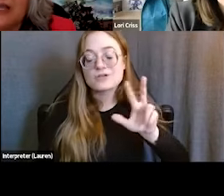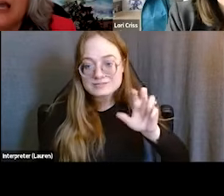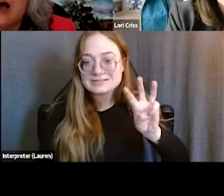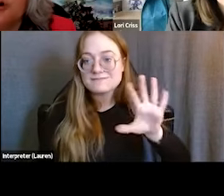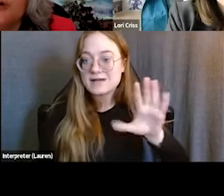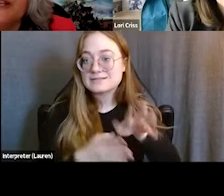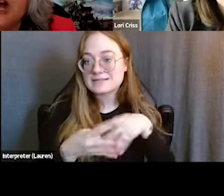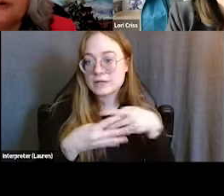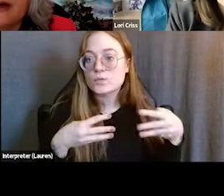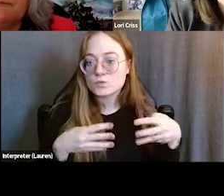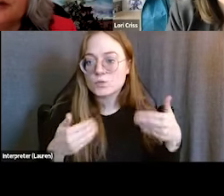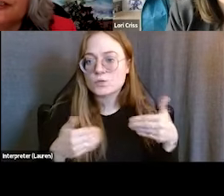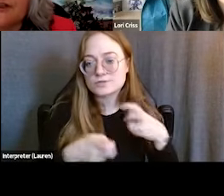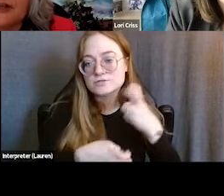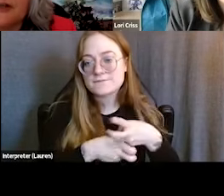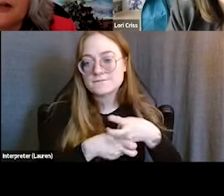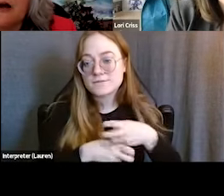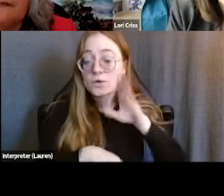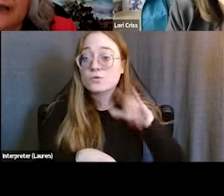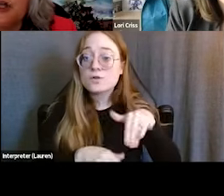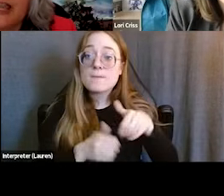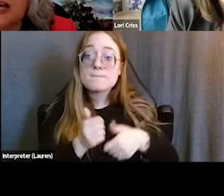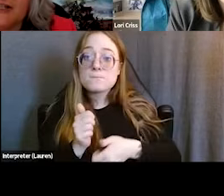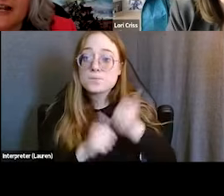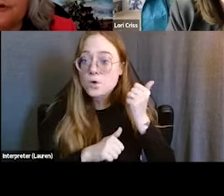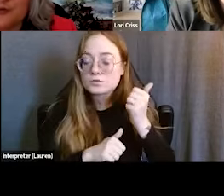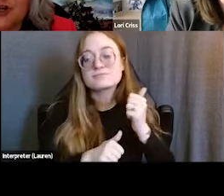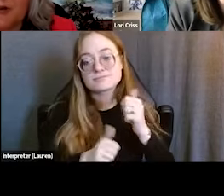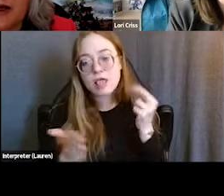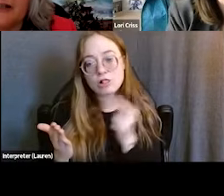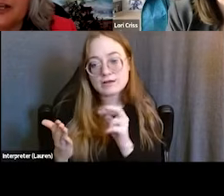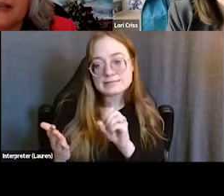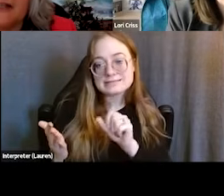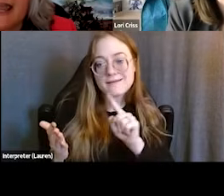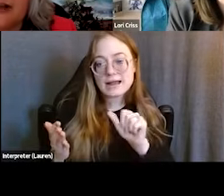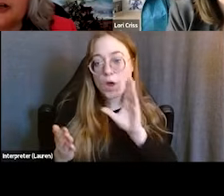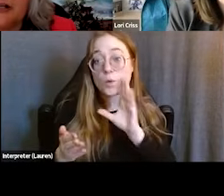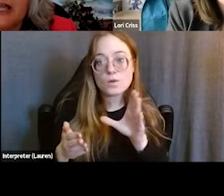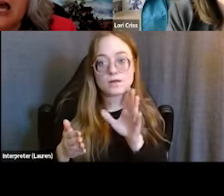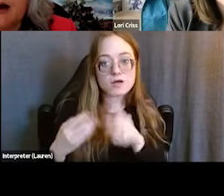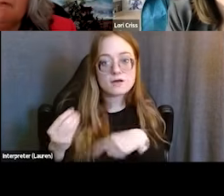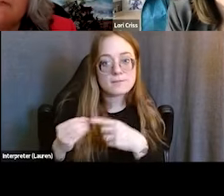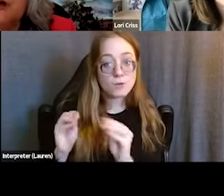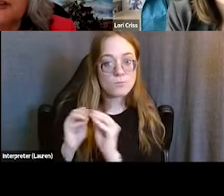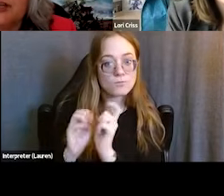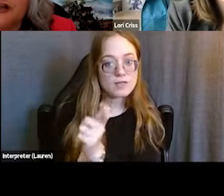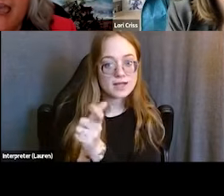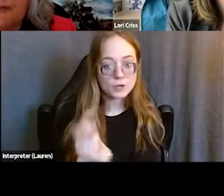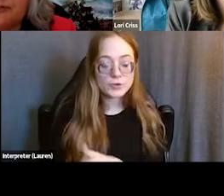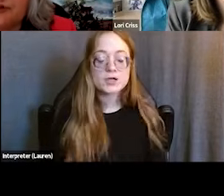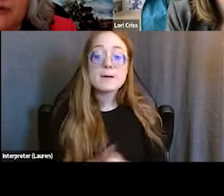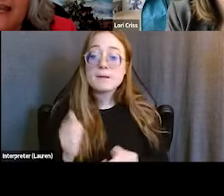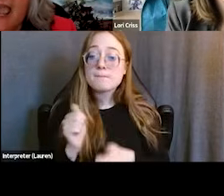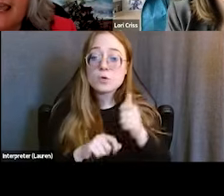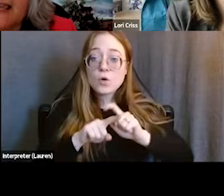schedules. We know that most of by looking at our data, which we'll talk about in a little bit later, most of the calls